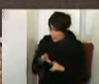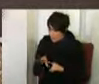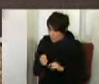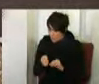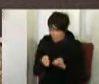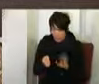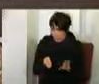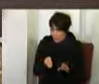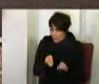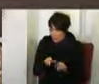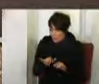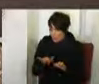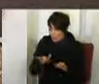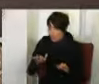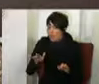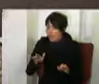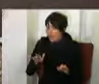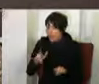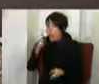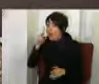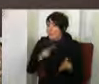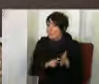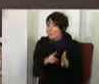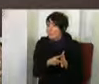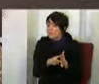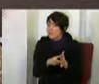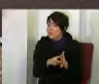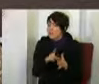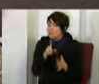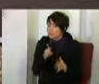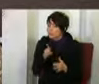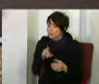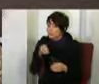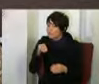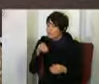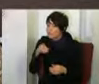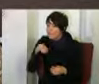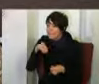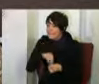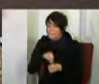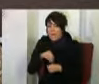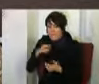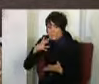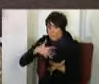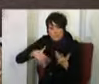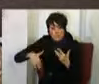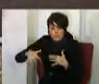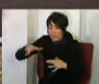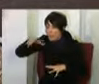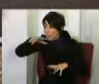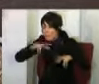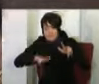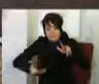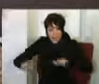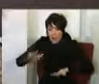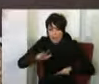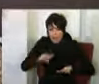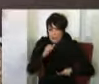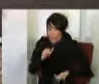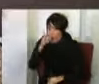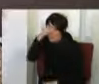purpose, even in the midst of doubt. Never underestimate. We saw